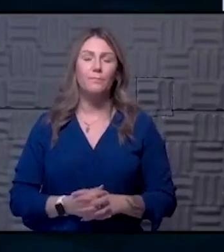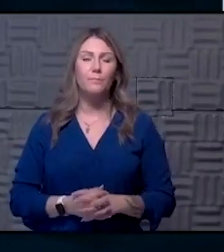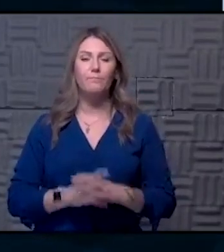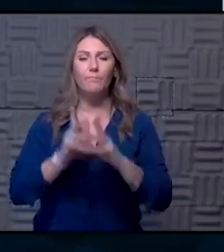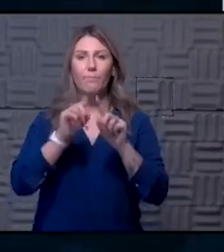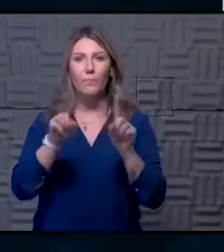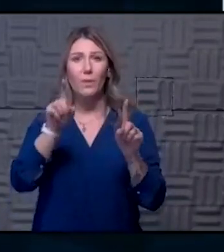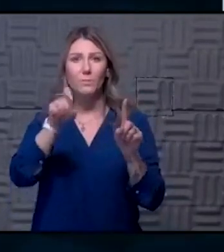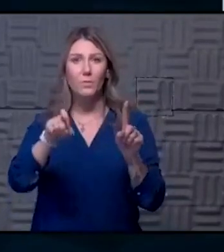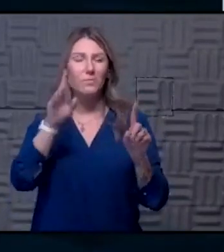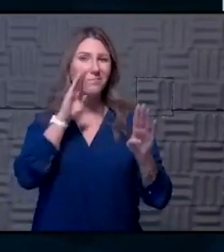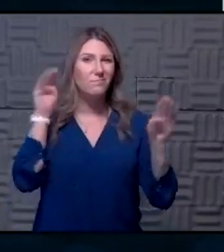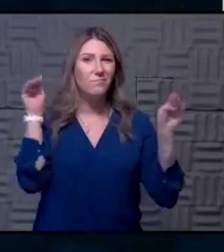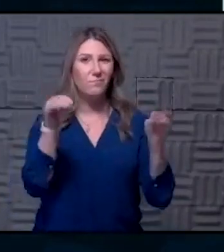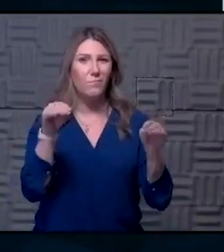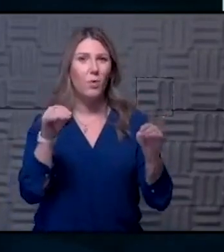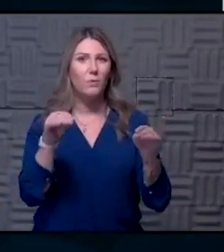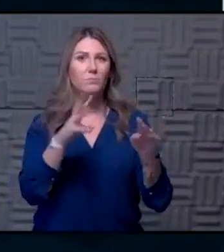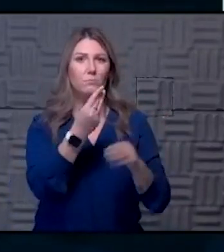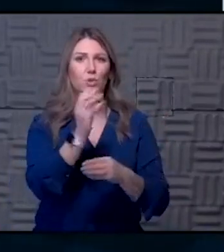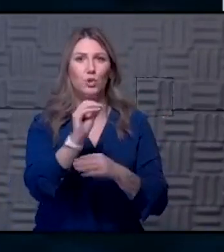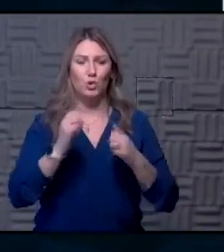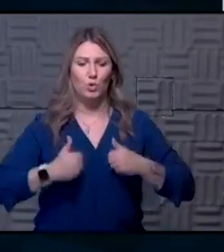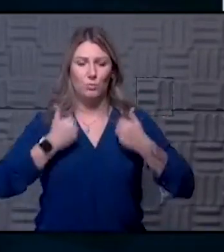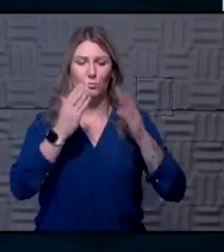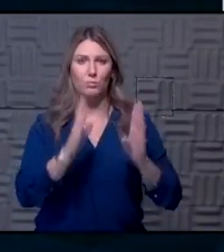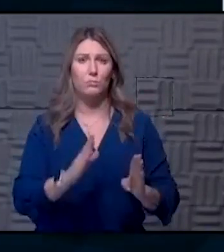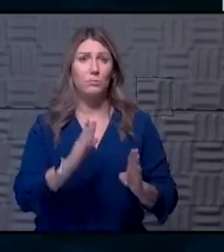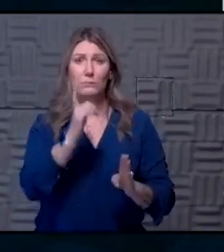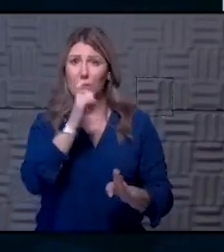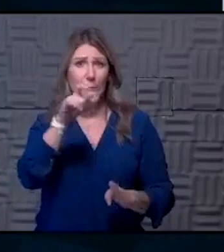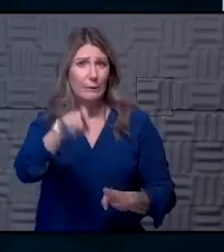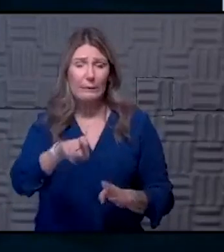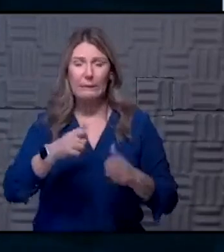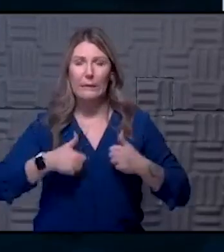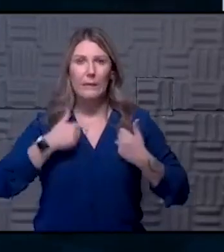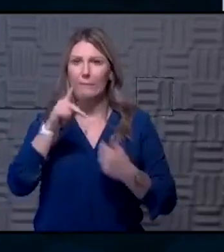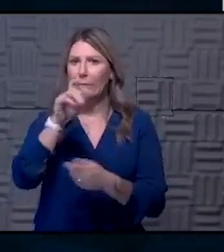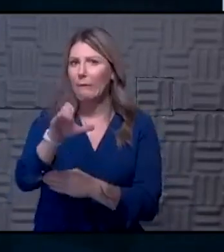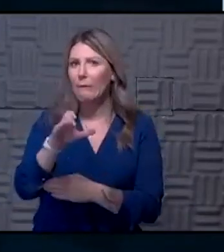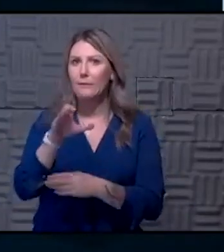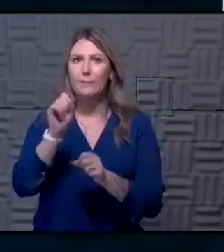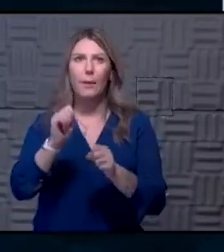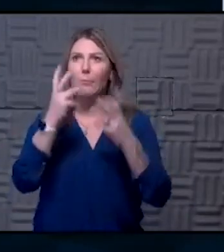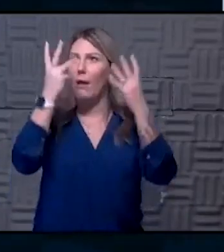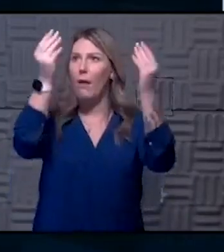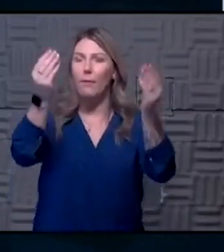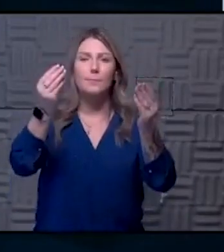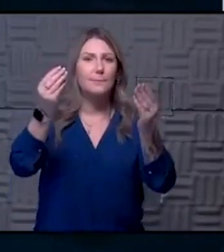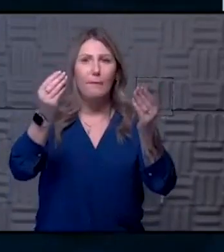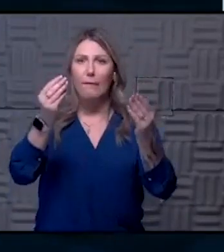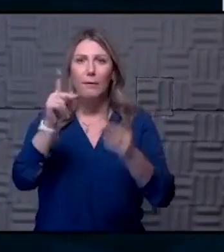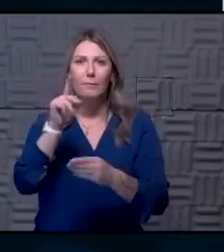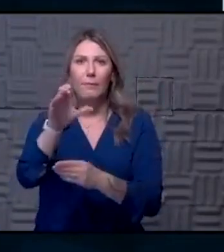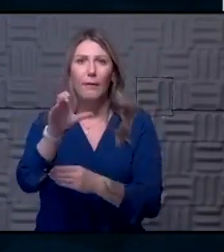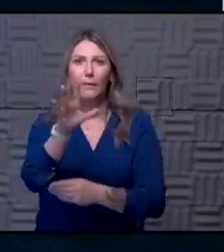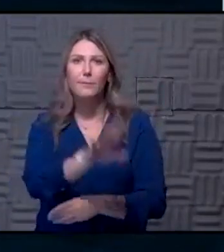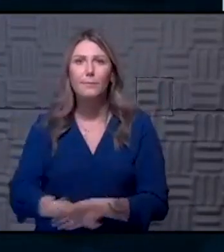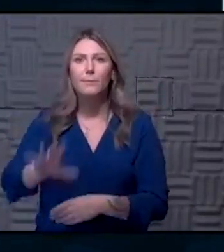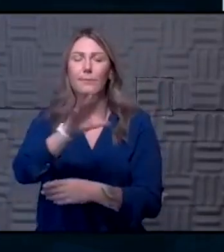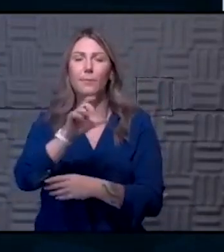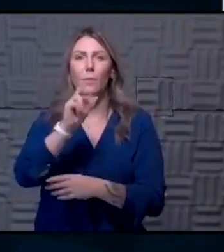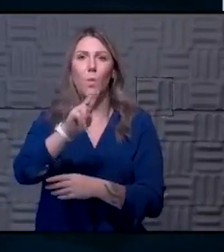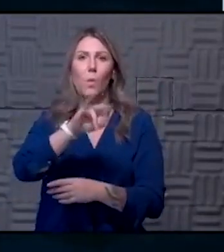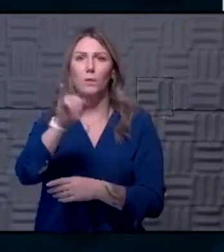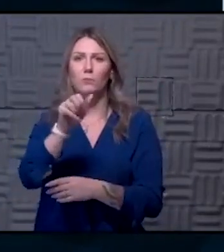we're supposed to target Missouri residents primarily, and they don't have to live in Kansas City. I mean, they could be outside of the Kansas City area or outside Jackson